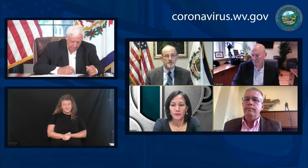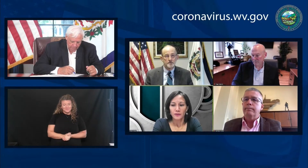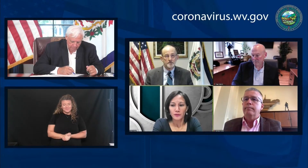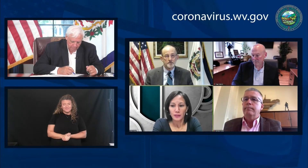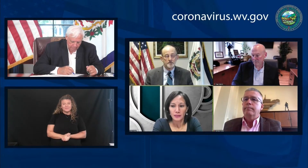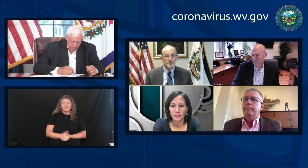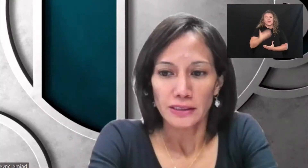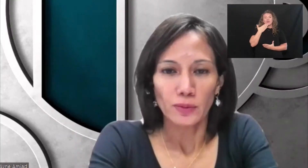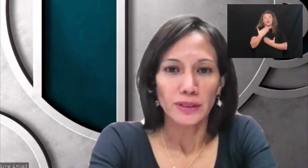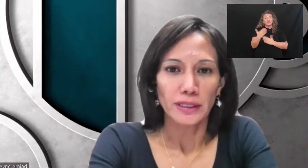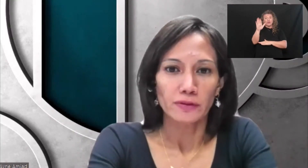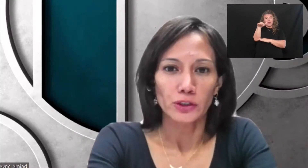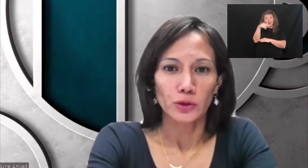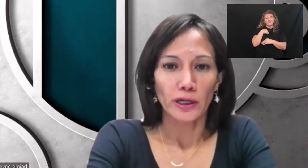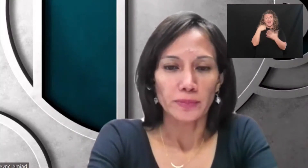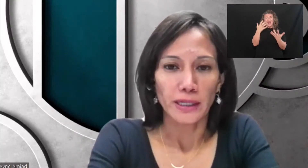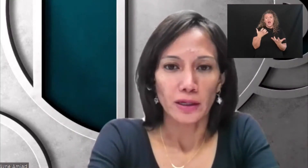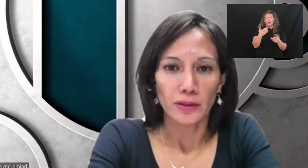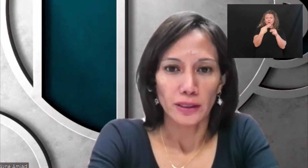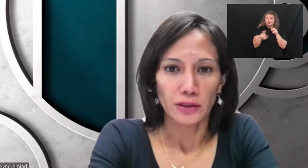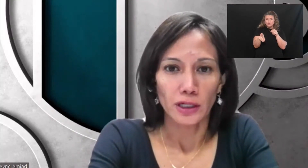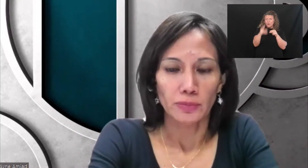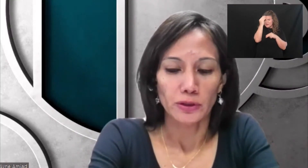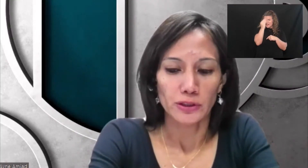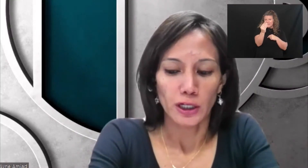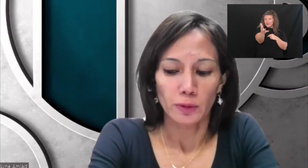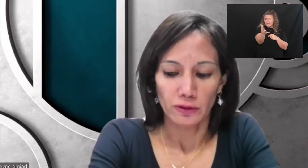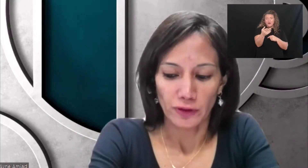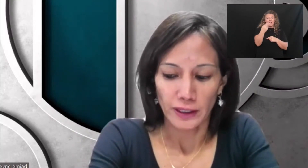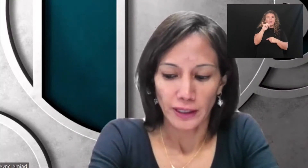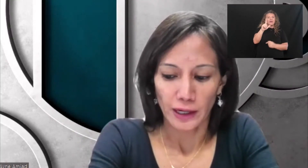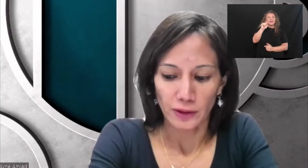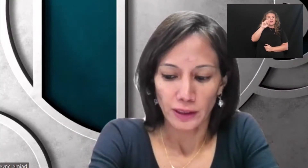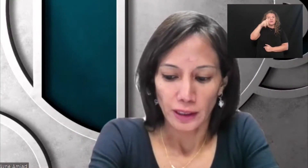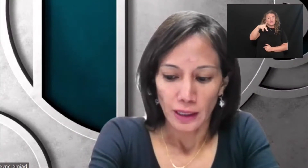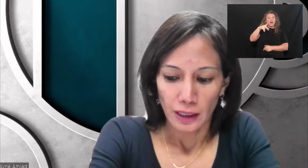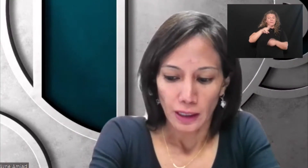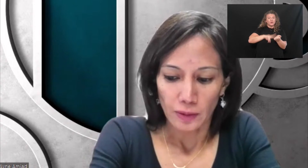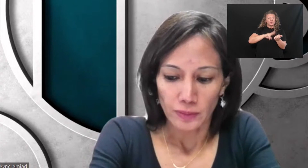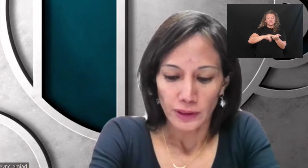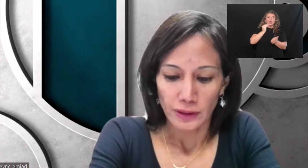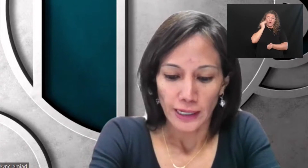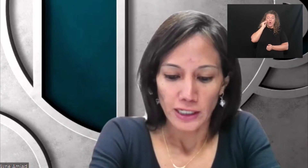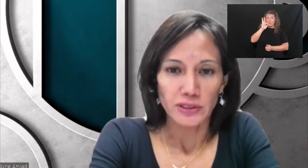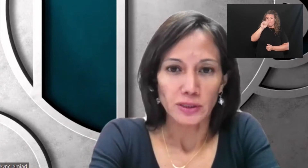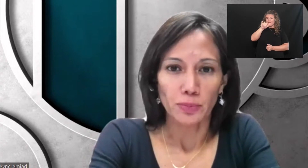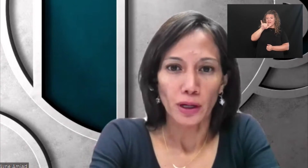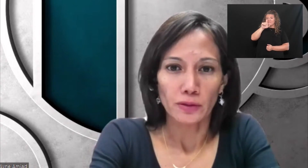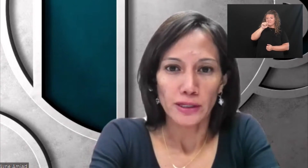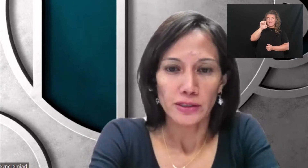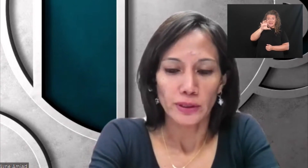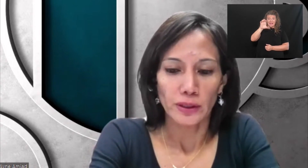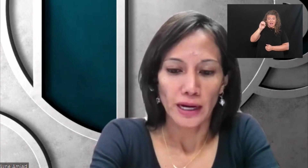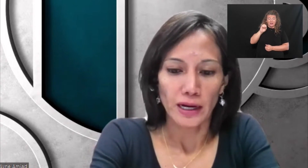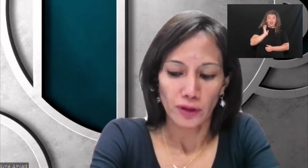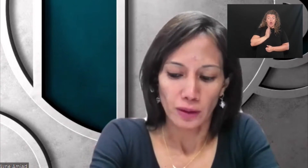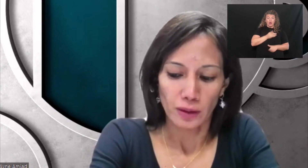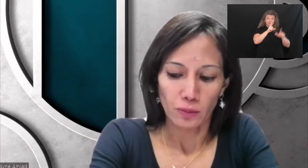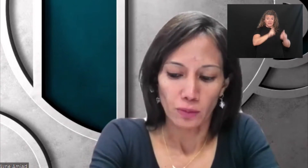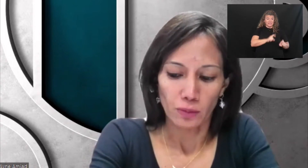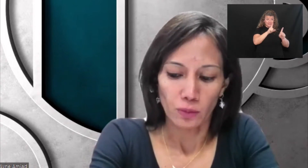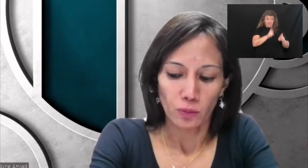Good afternoon. I just wanted to give a short update on the Hilltop Nursing Home in Fayette County. There has been some progress. We